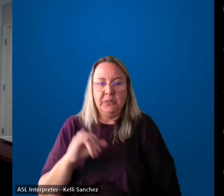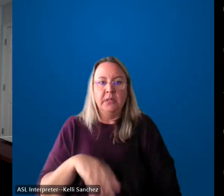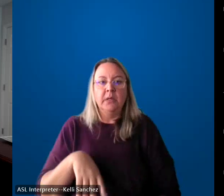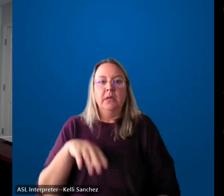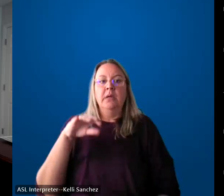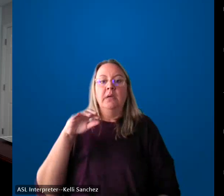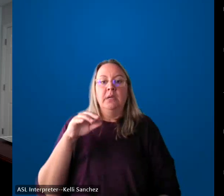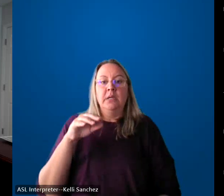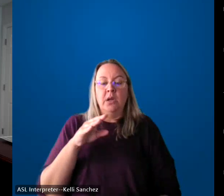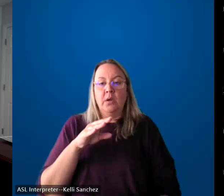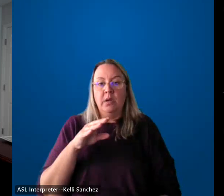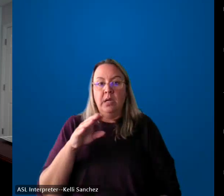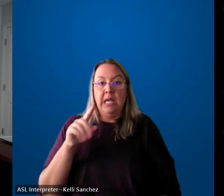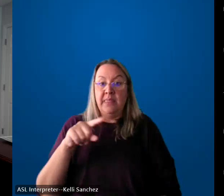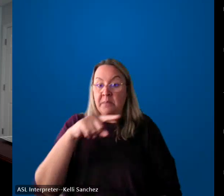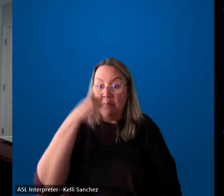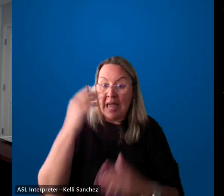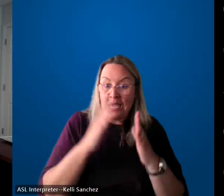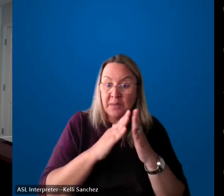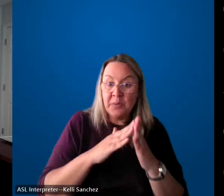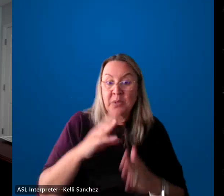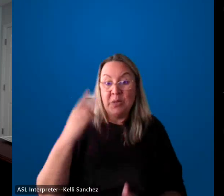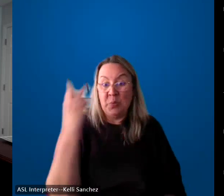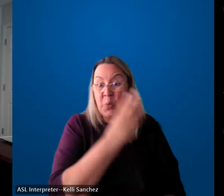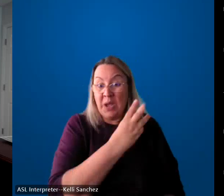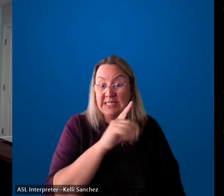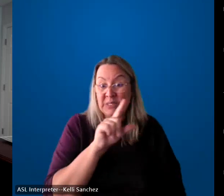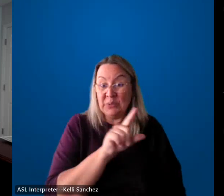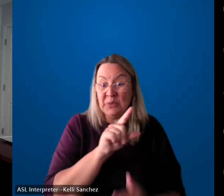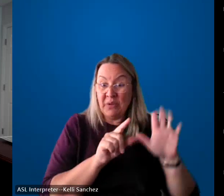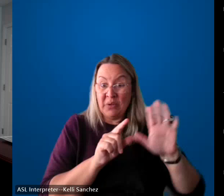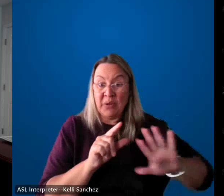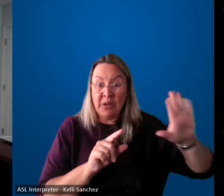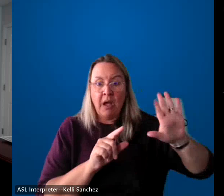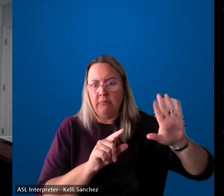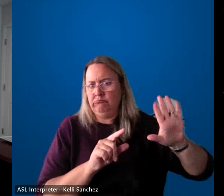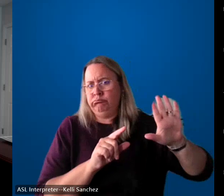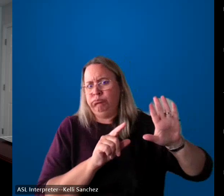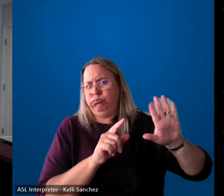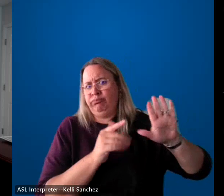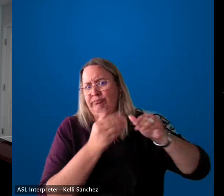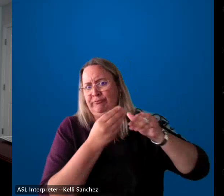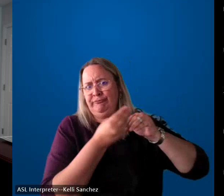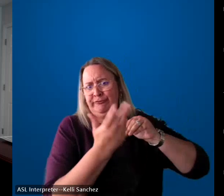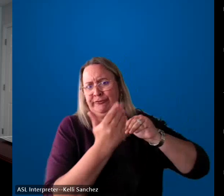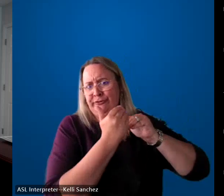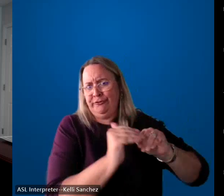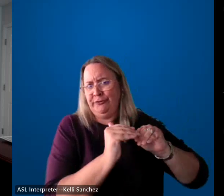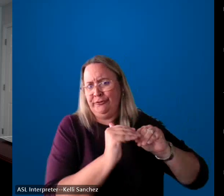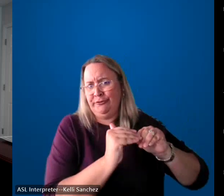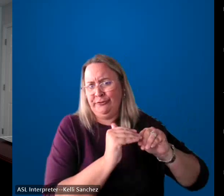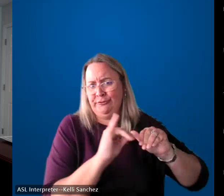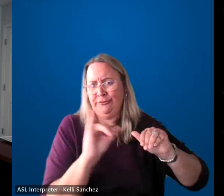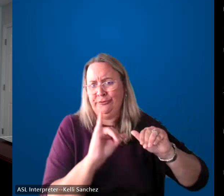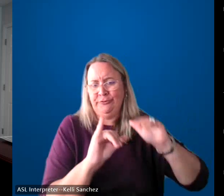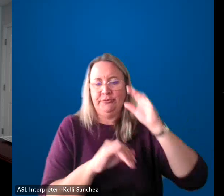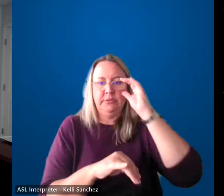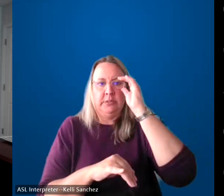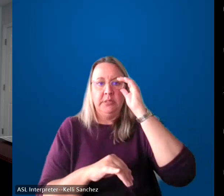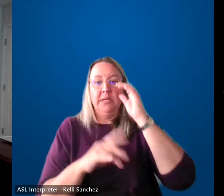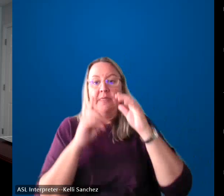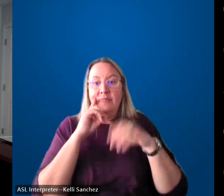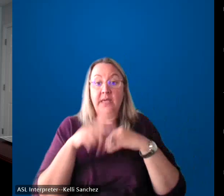Street into the Black communities in West Louisville, I mean, there's not a whole lot of options out there. And when you look at